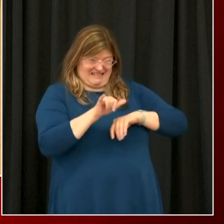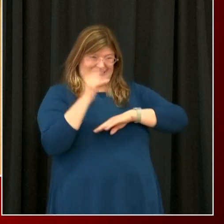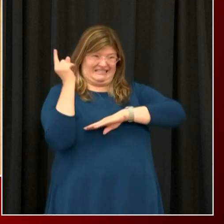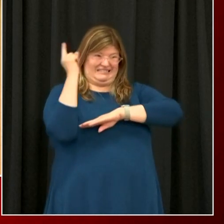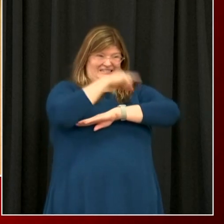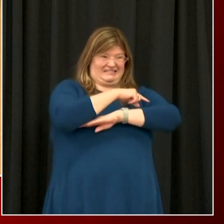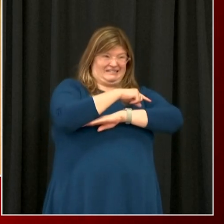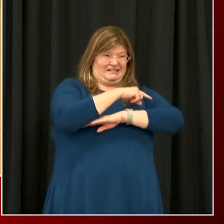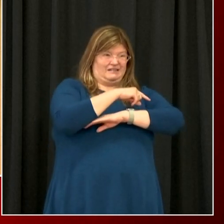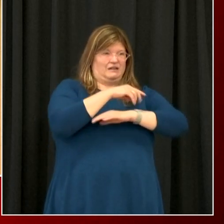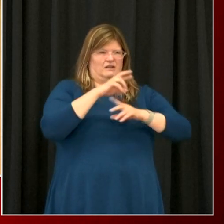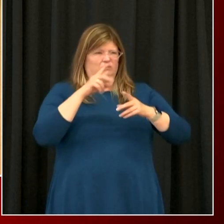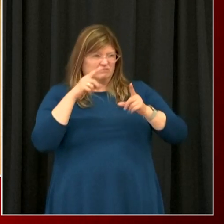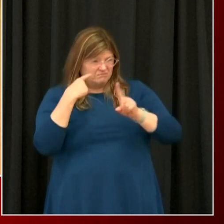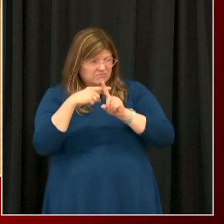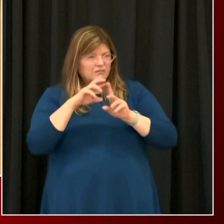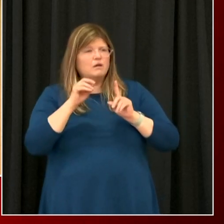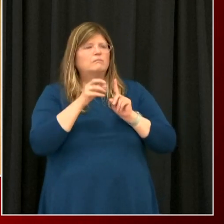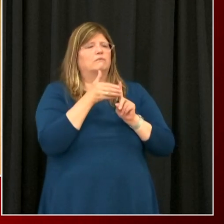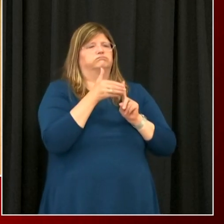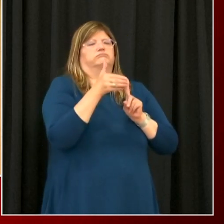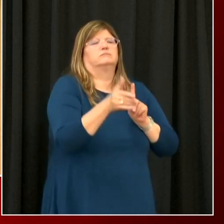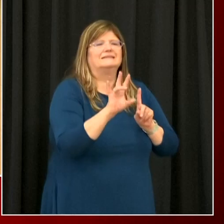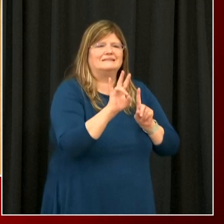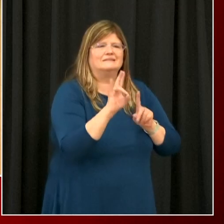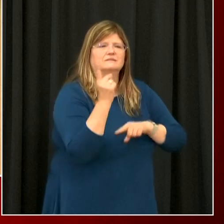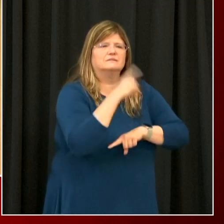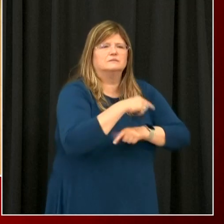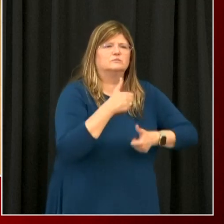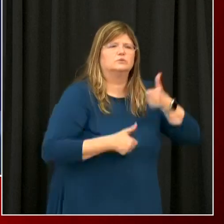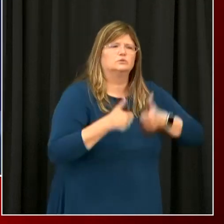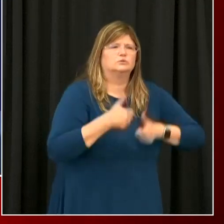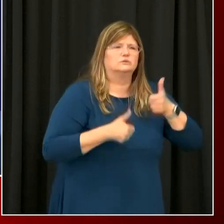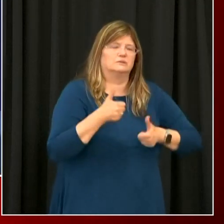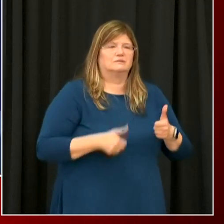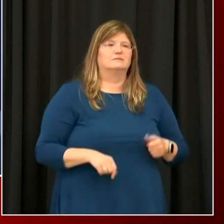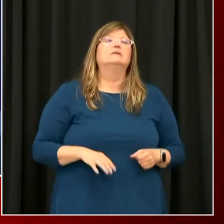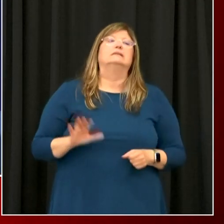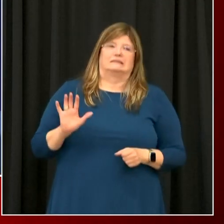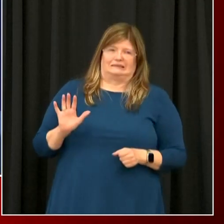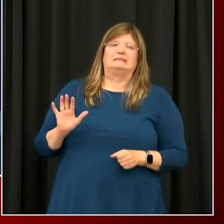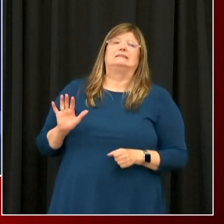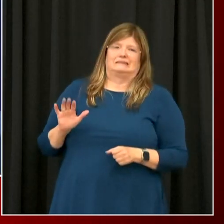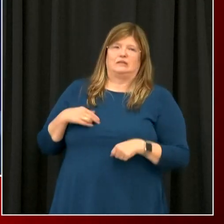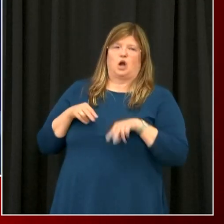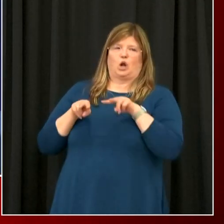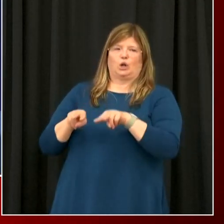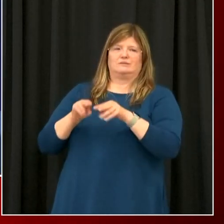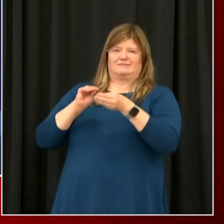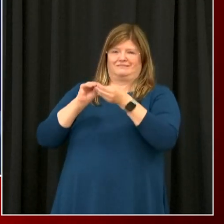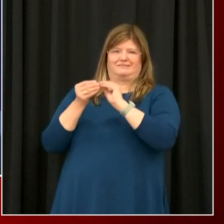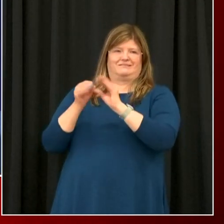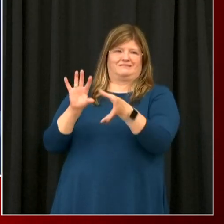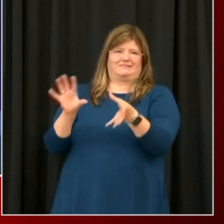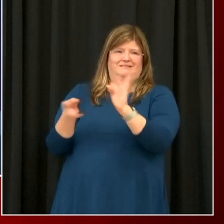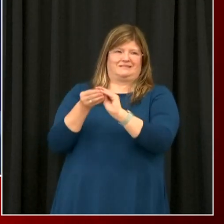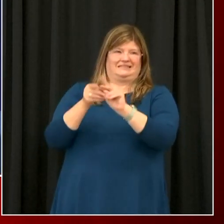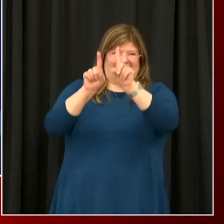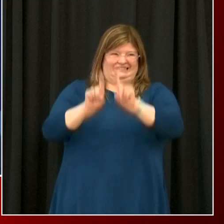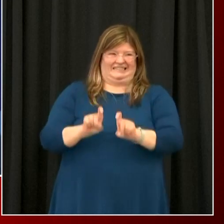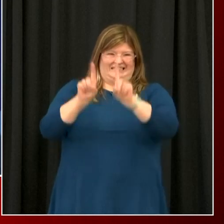there's a 7-day average? No, it's the number of people who test. We look at the number of tests, the people who test positive on a day divided